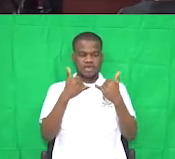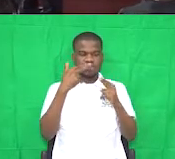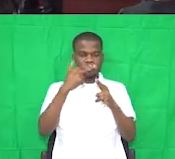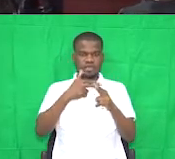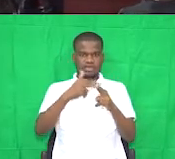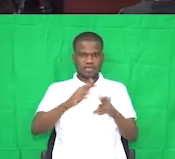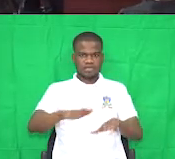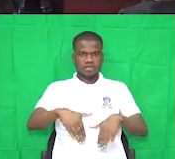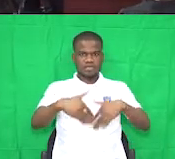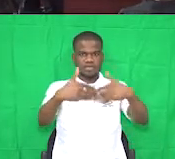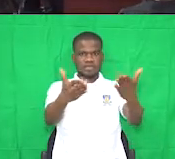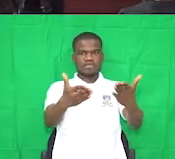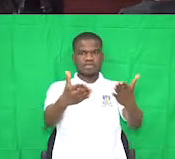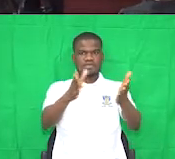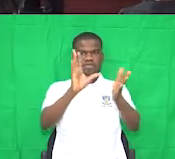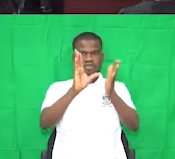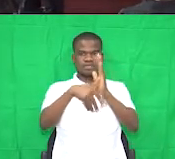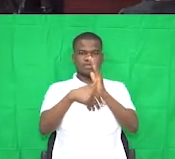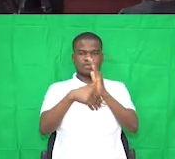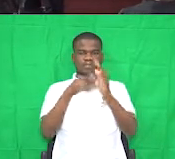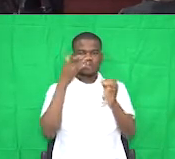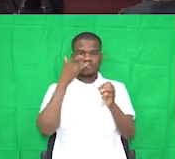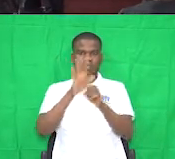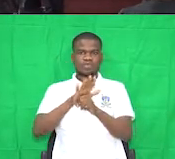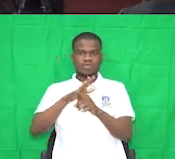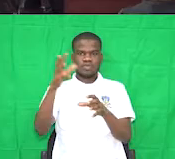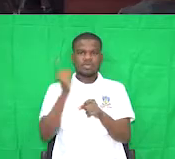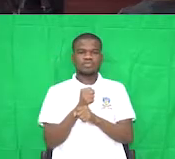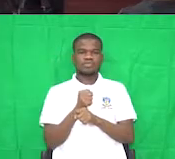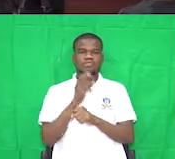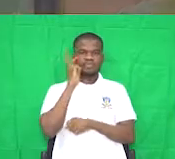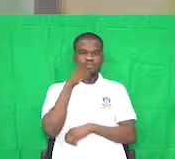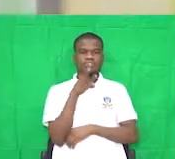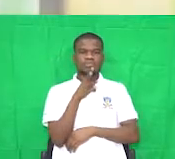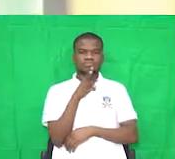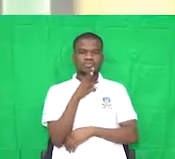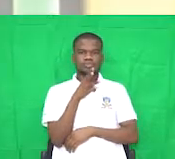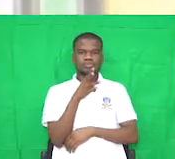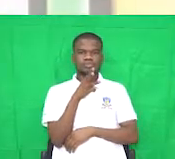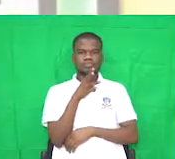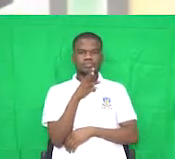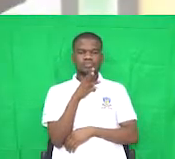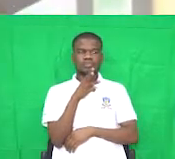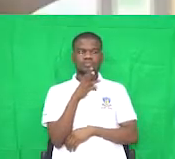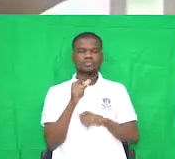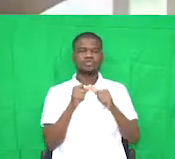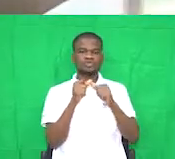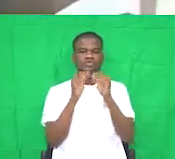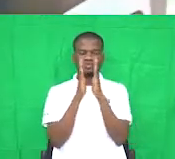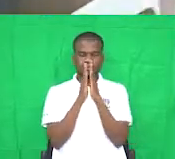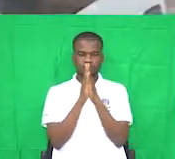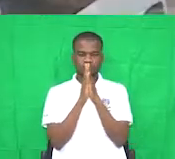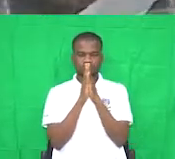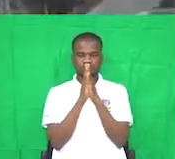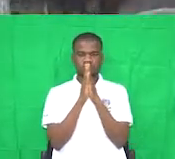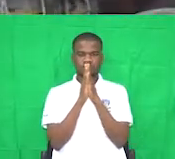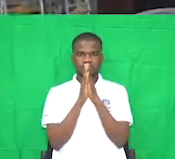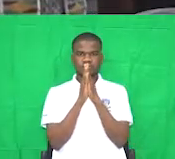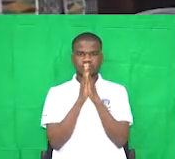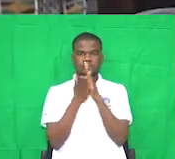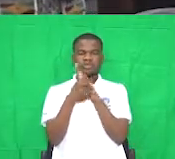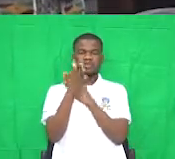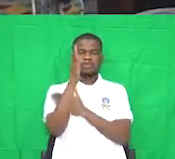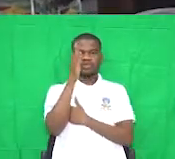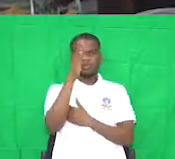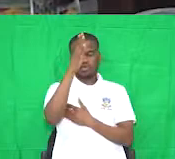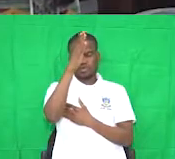so that you take them through their vows. So presented, sir. We continue in prayer. Almighty and eternal